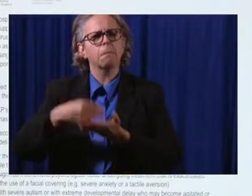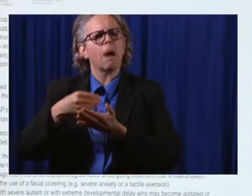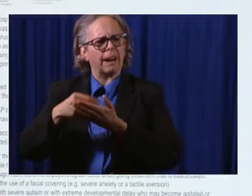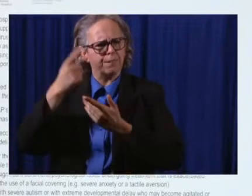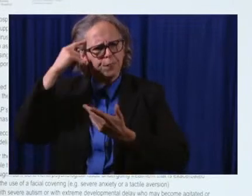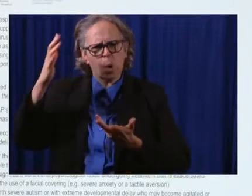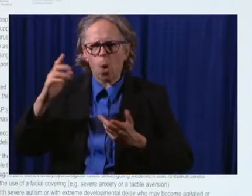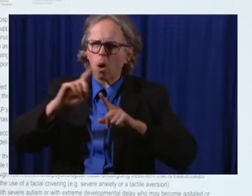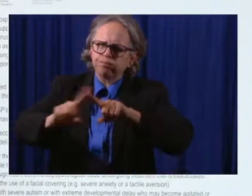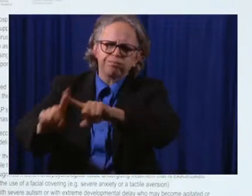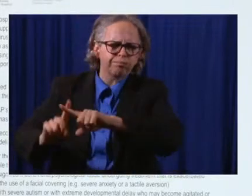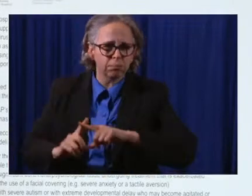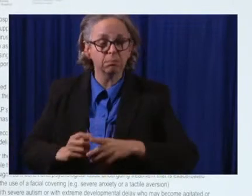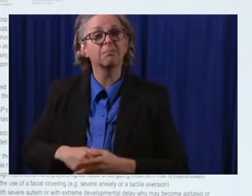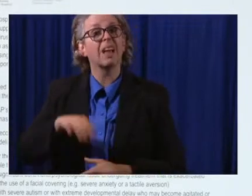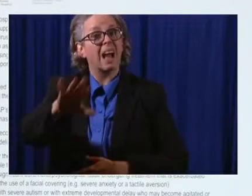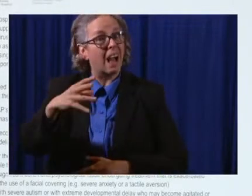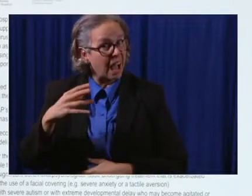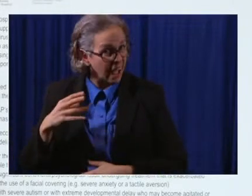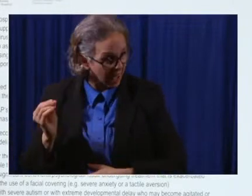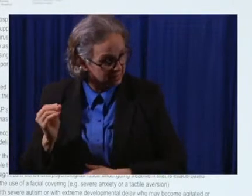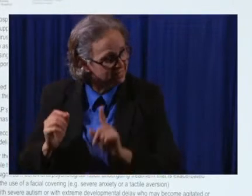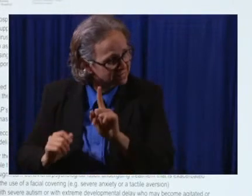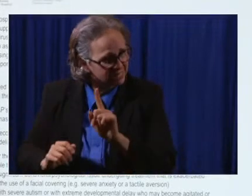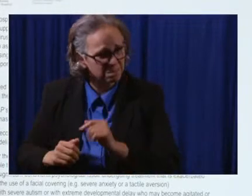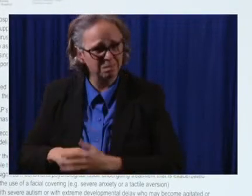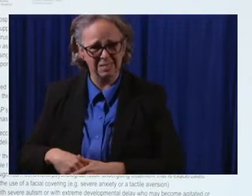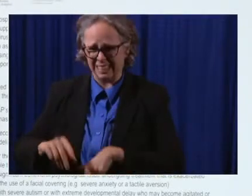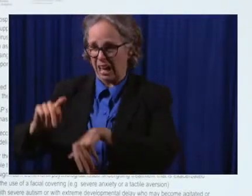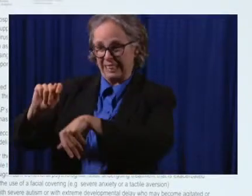task force work has led to a